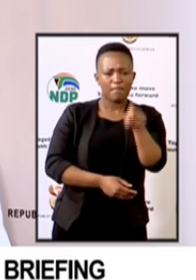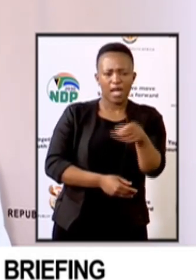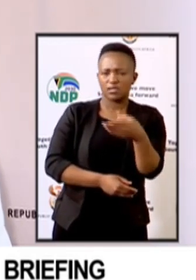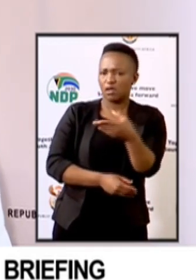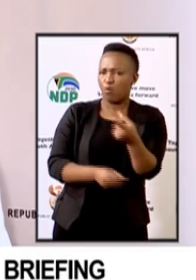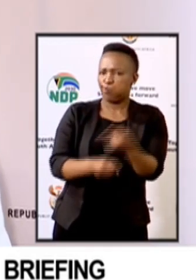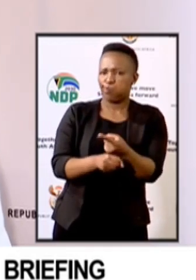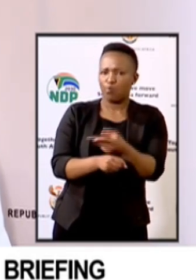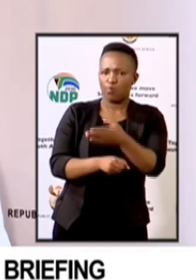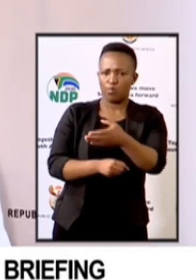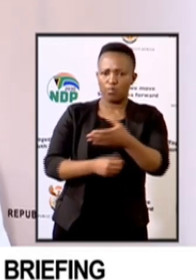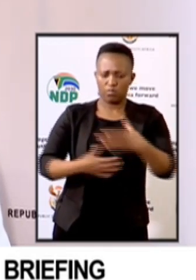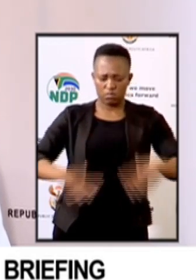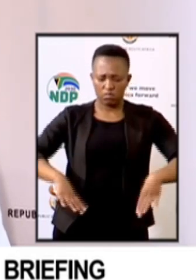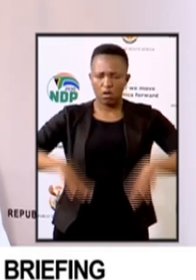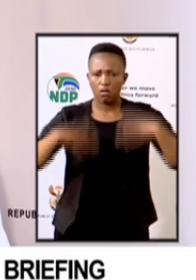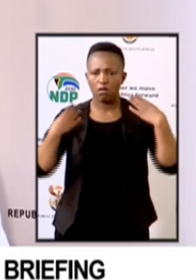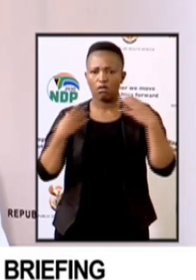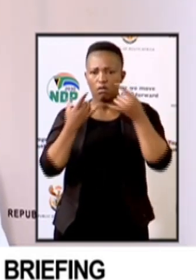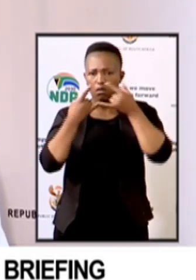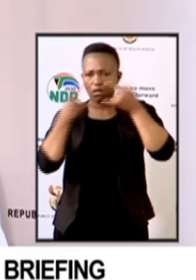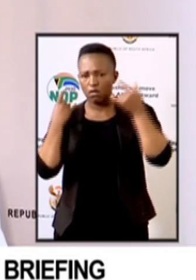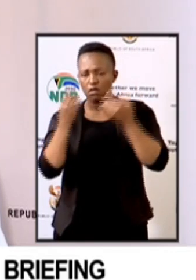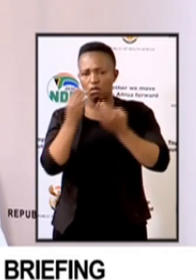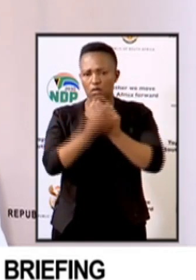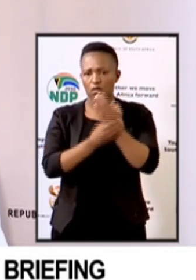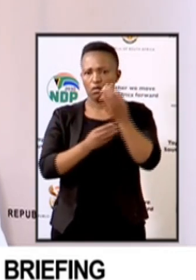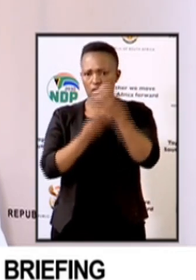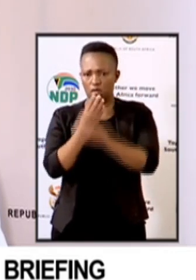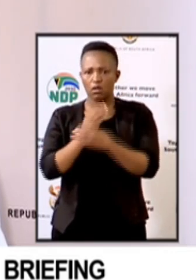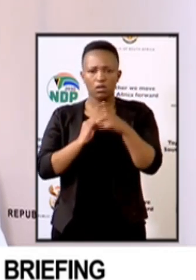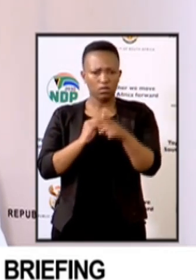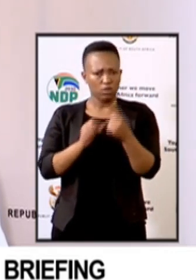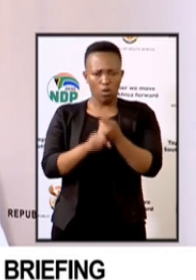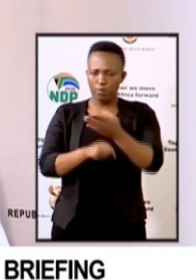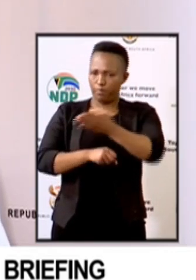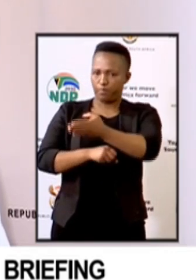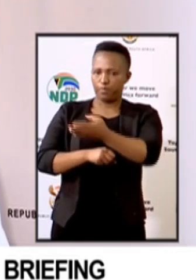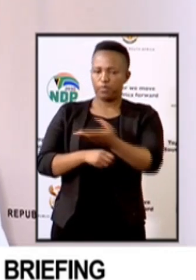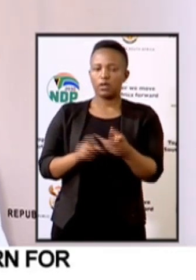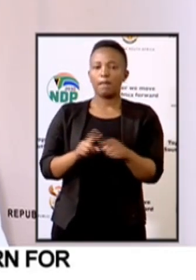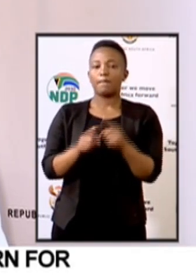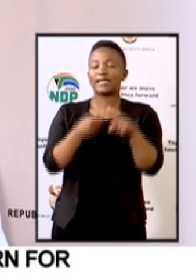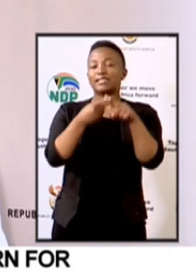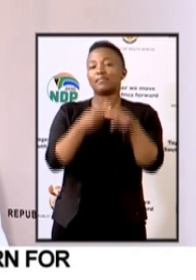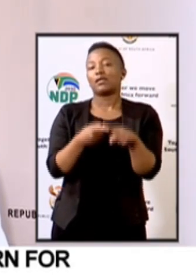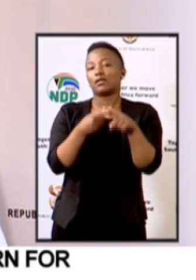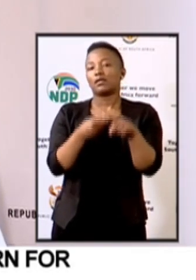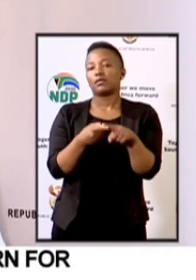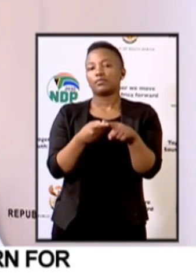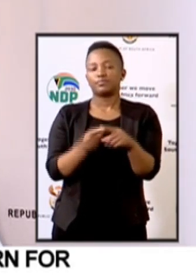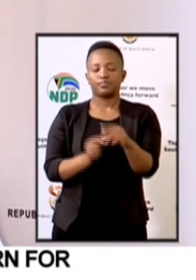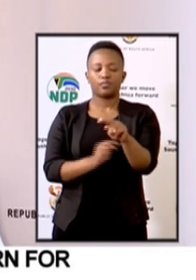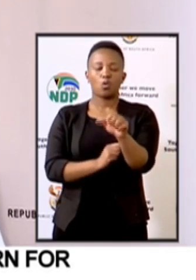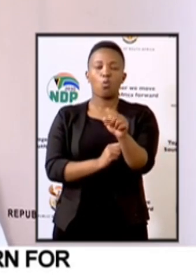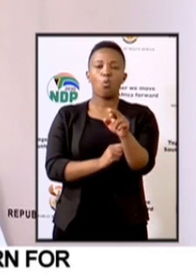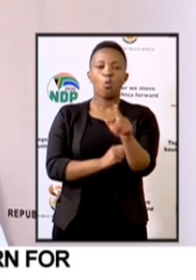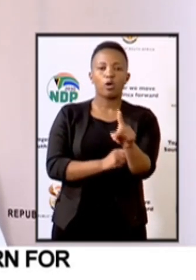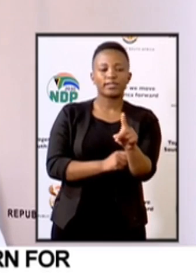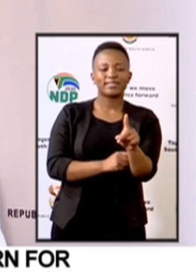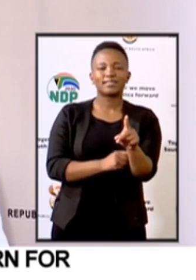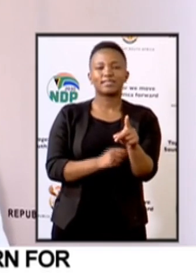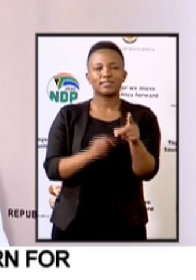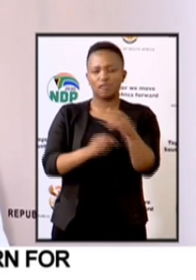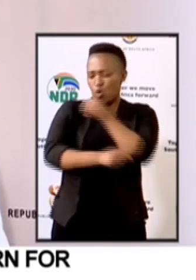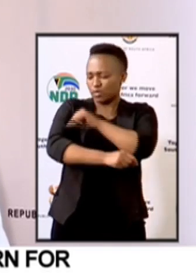but the issue is for which ward for which operation within